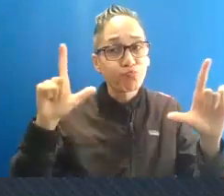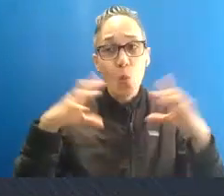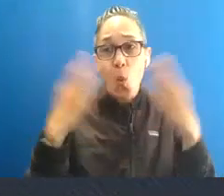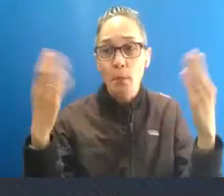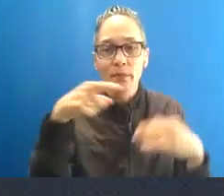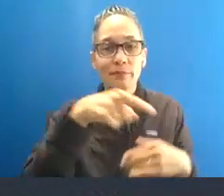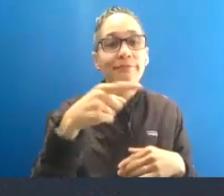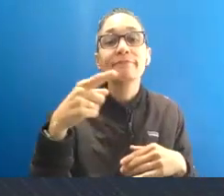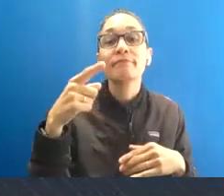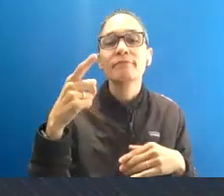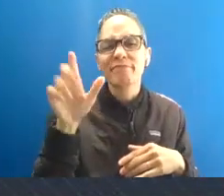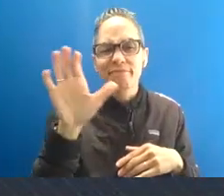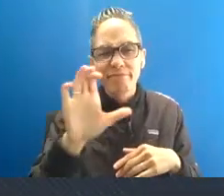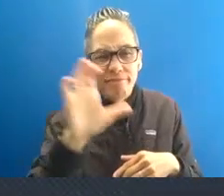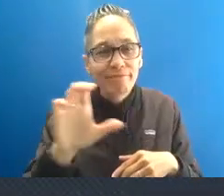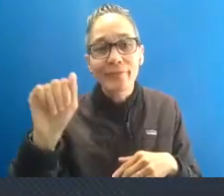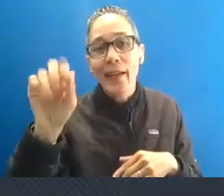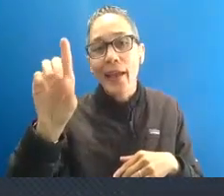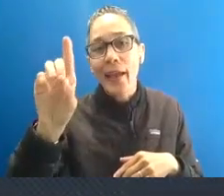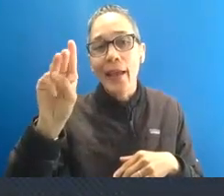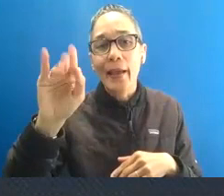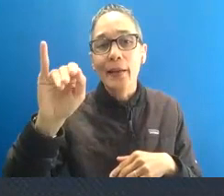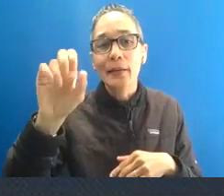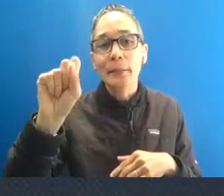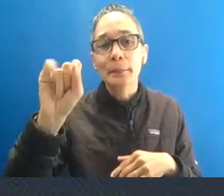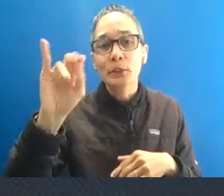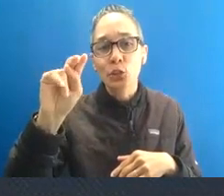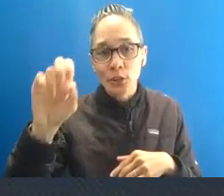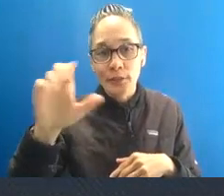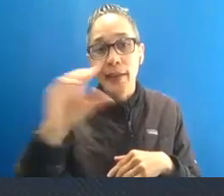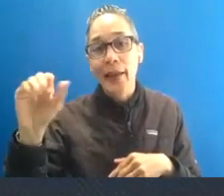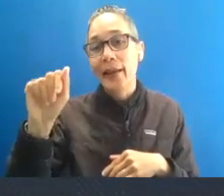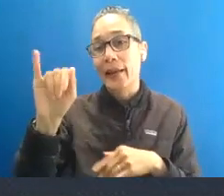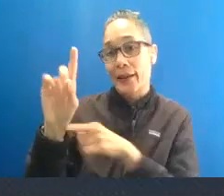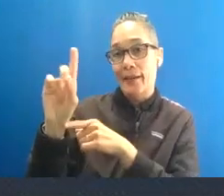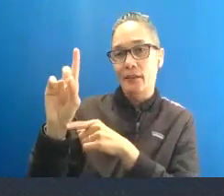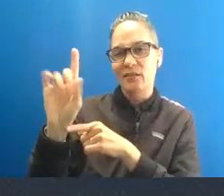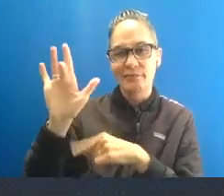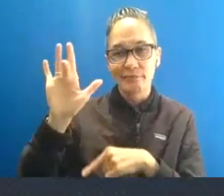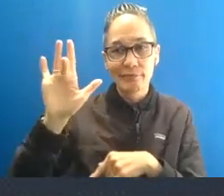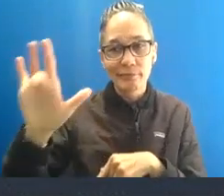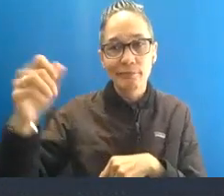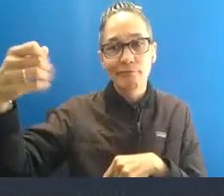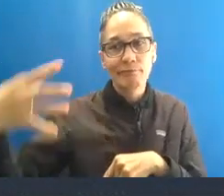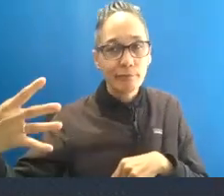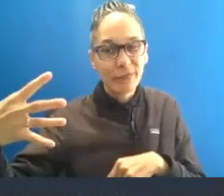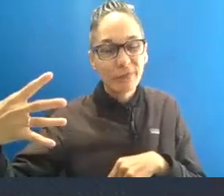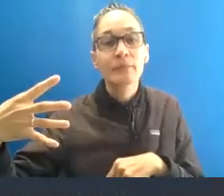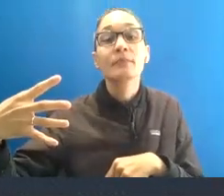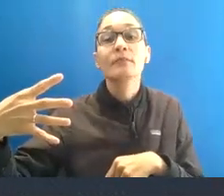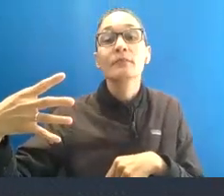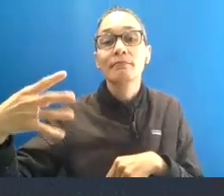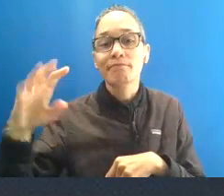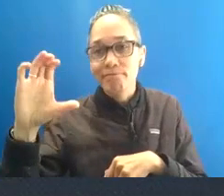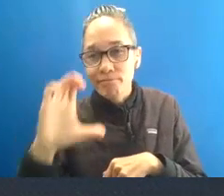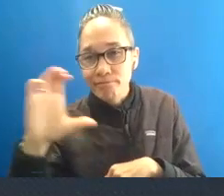College website, you're going to see an Admissions and Aid tab at the top. You'll hover over that and it'll drop down a menu and you're going to